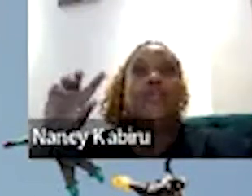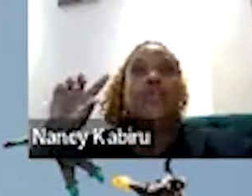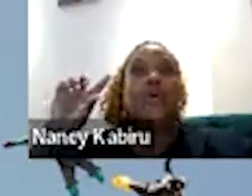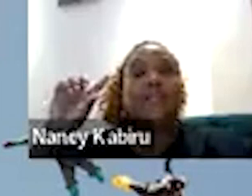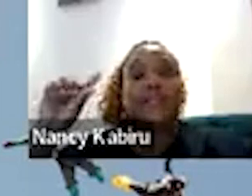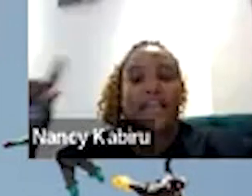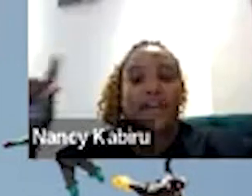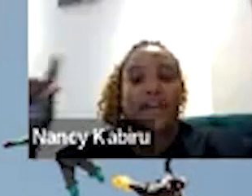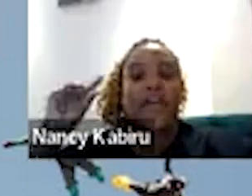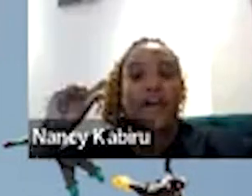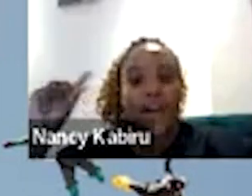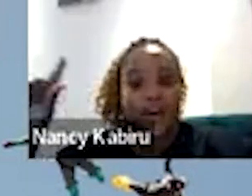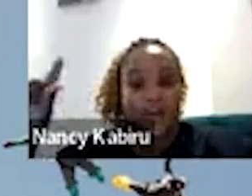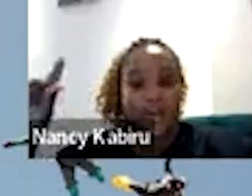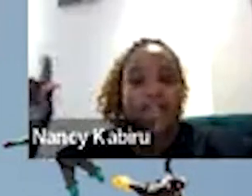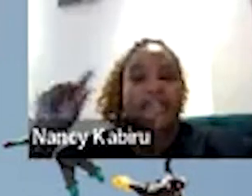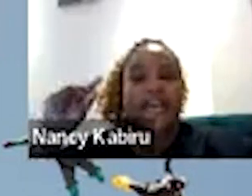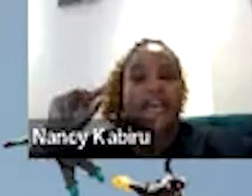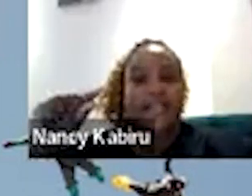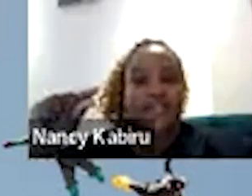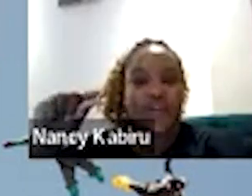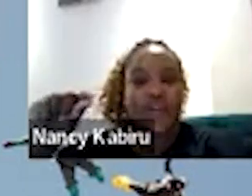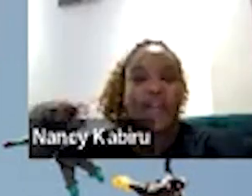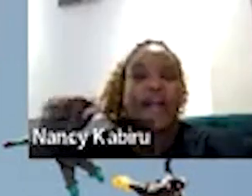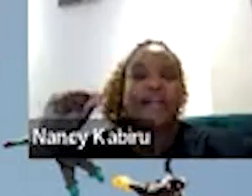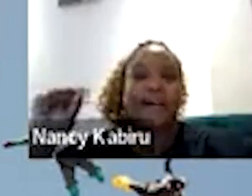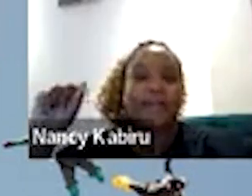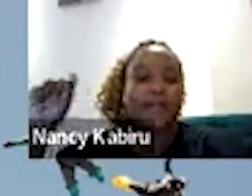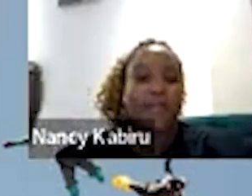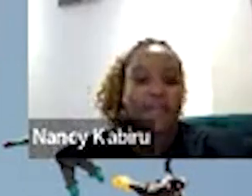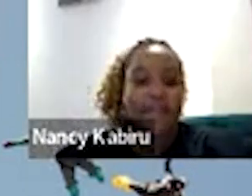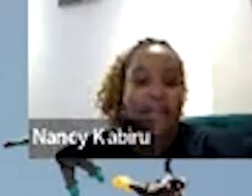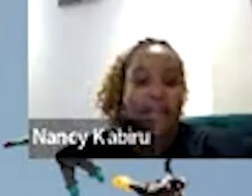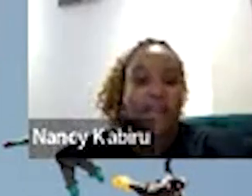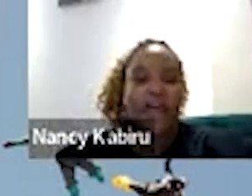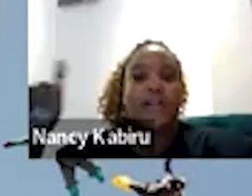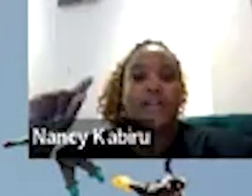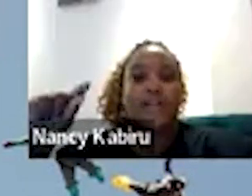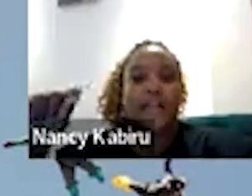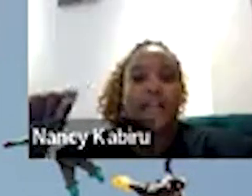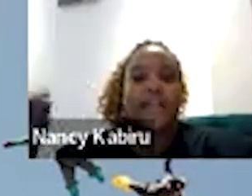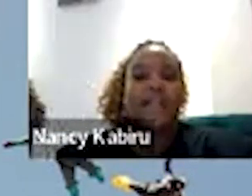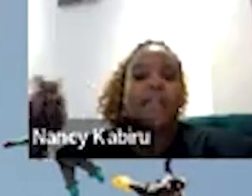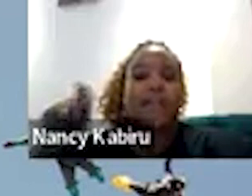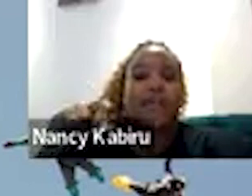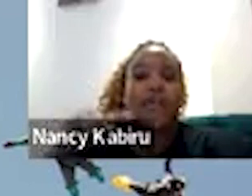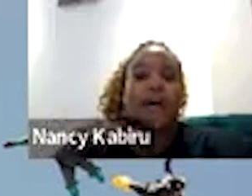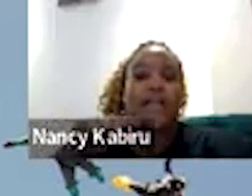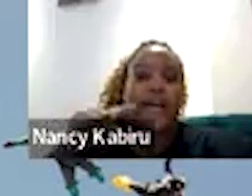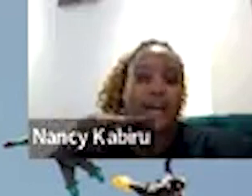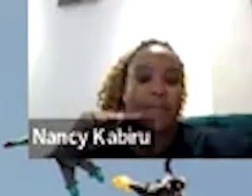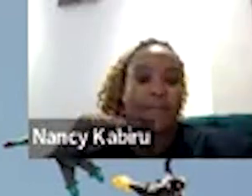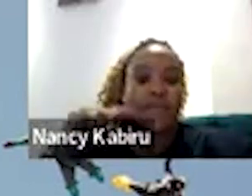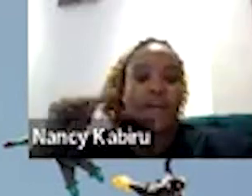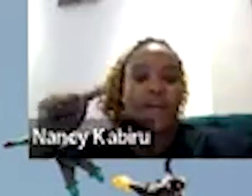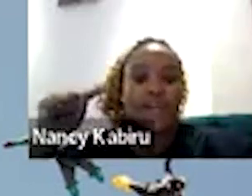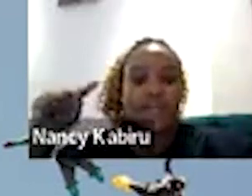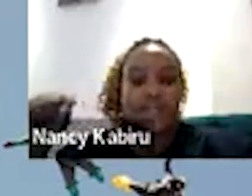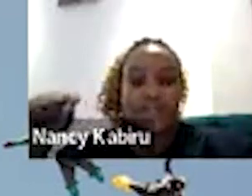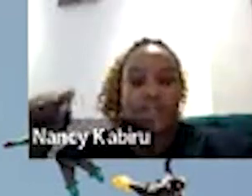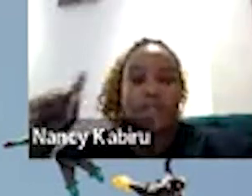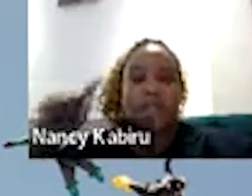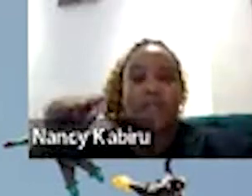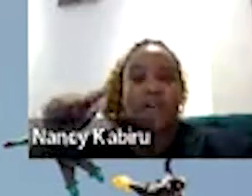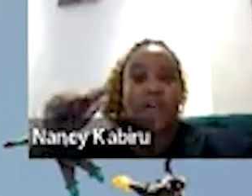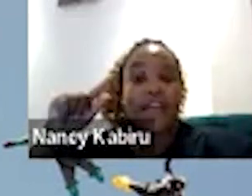decide to seek for help. It is their decision that helps impact their life. Similarly, somebody who has had mental